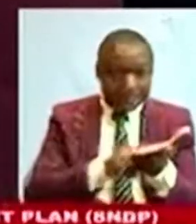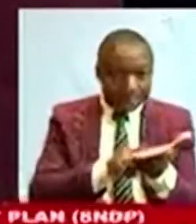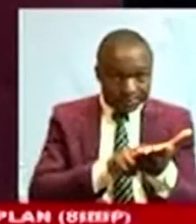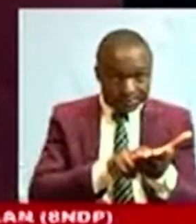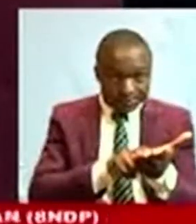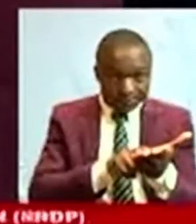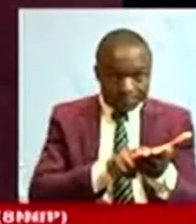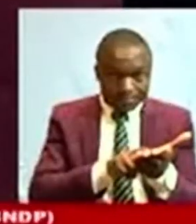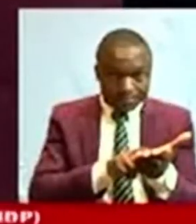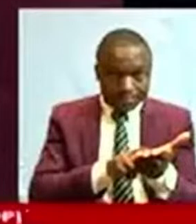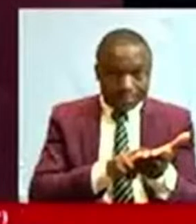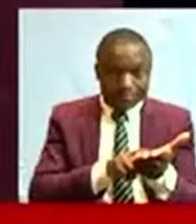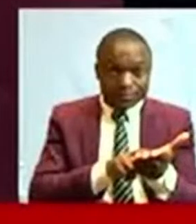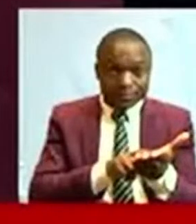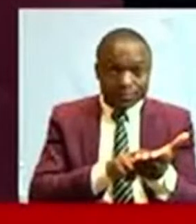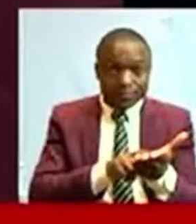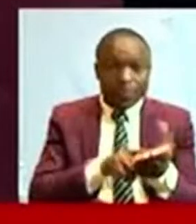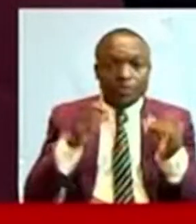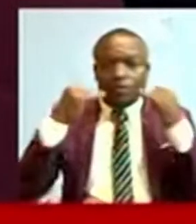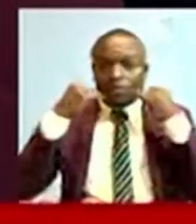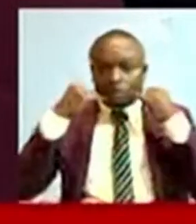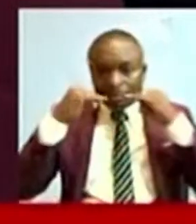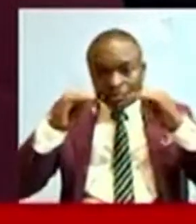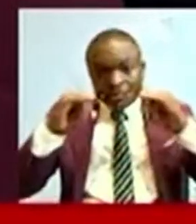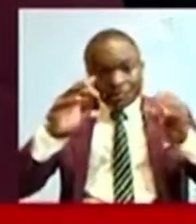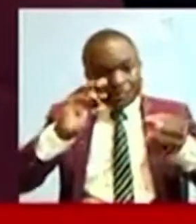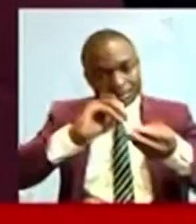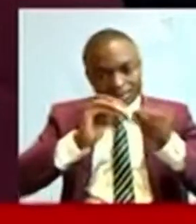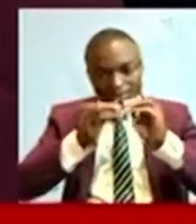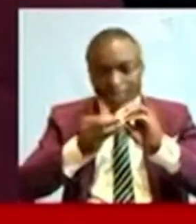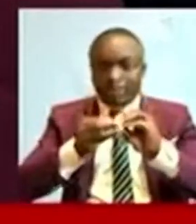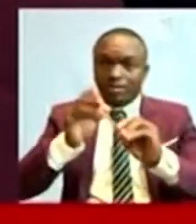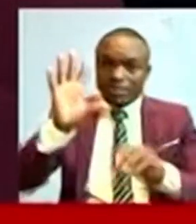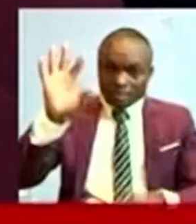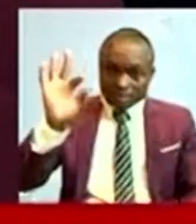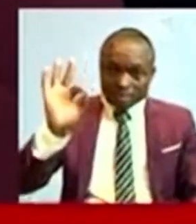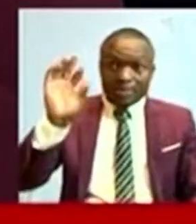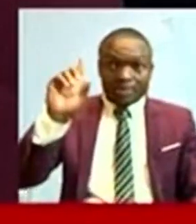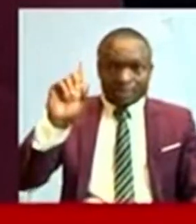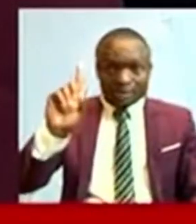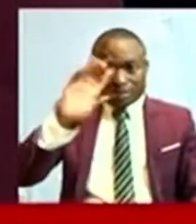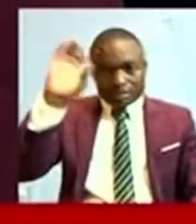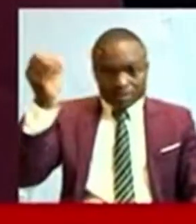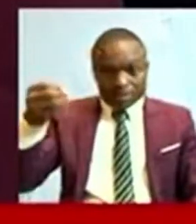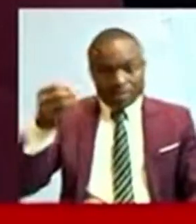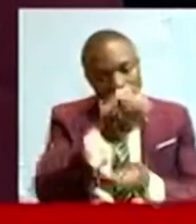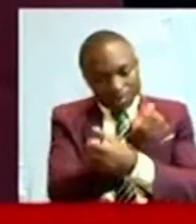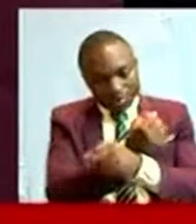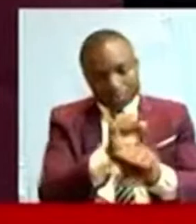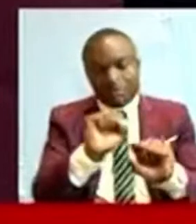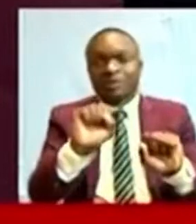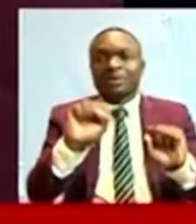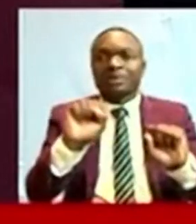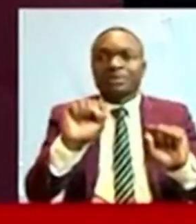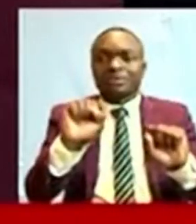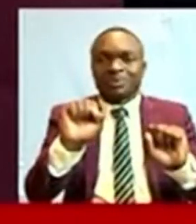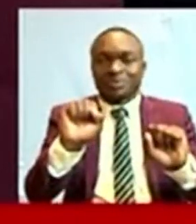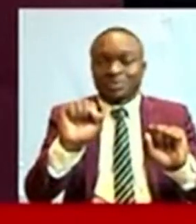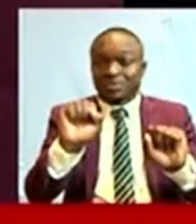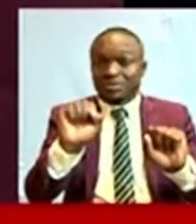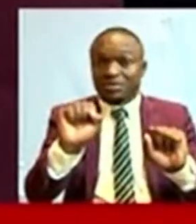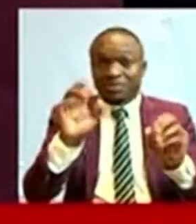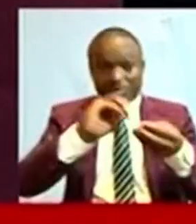the notification rate of 91%, the cure rate is also quite impressive